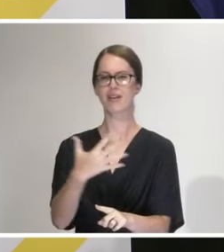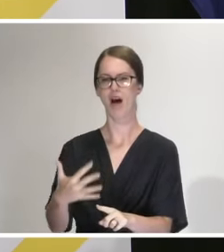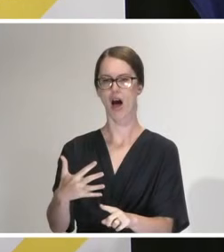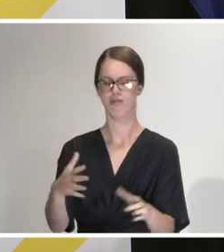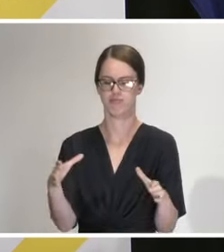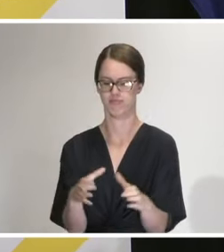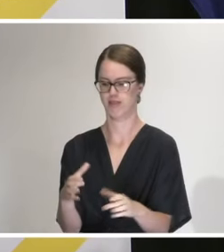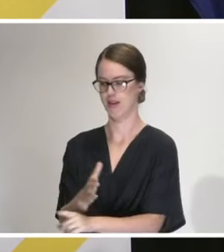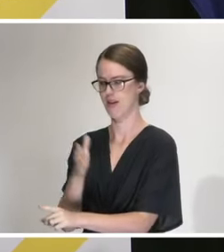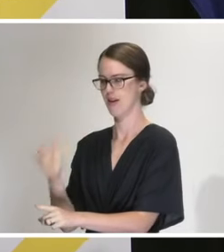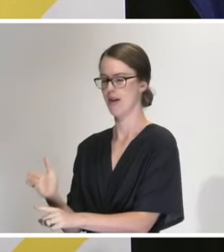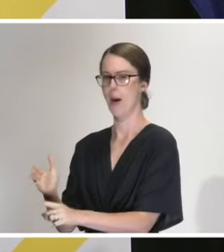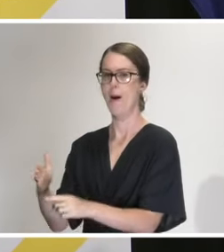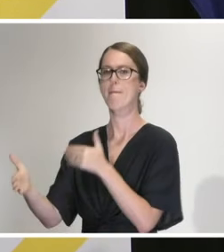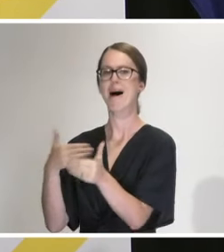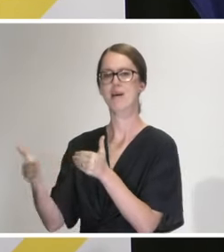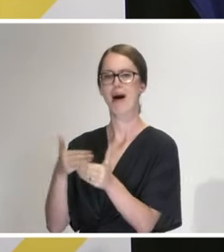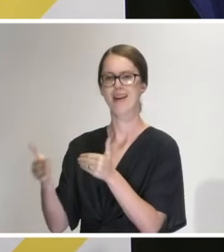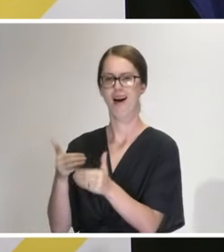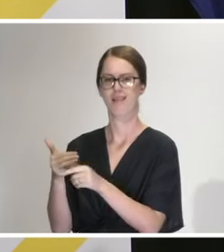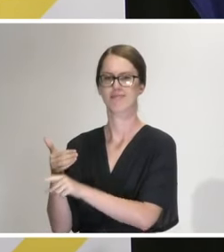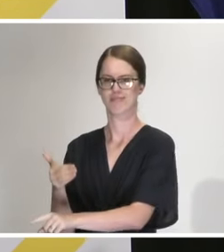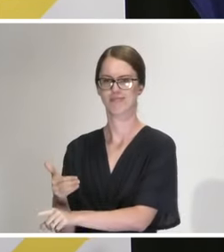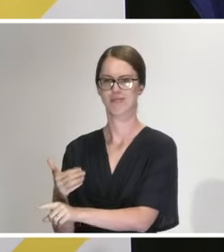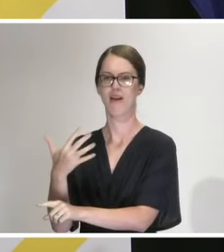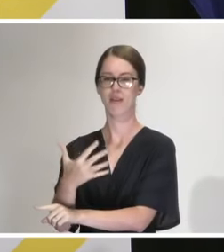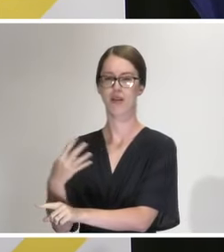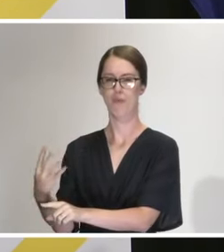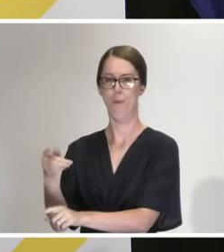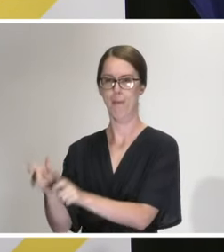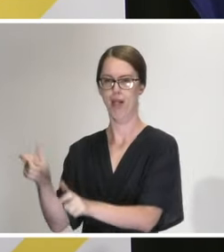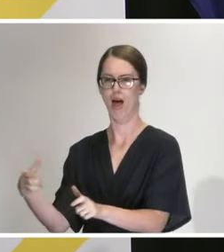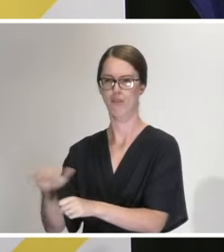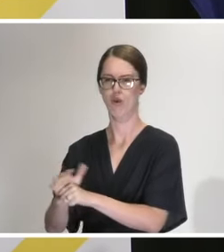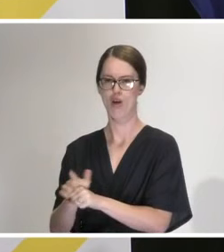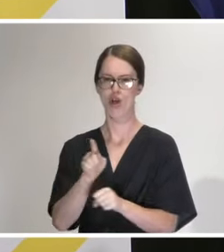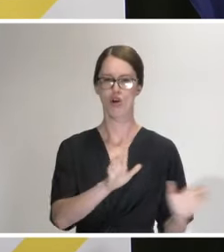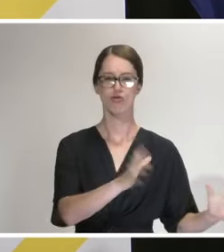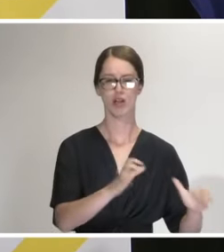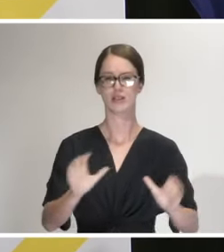the third is the one in Matamata, which has a total of 54 cases now confirmed.